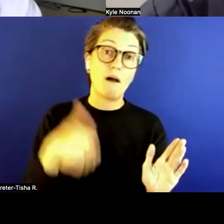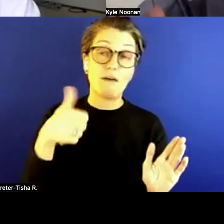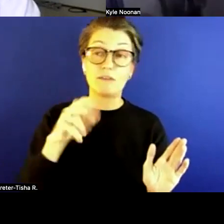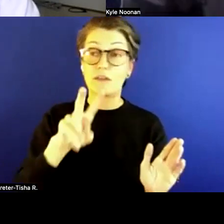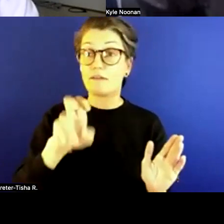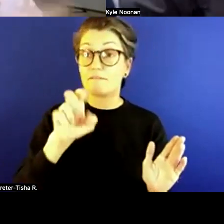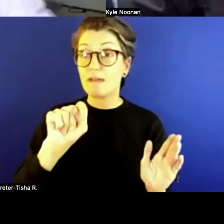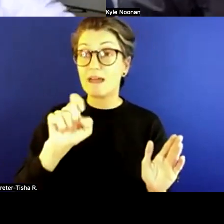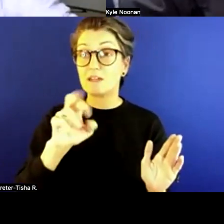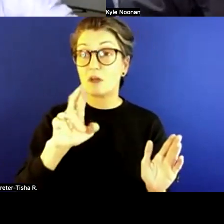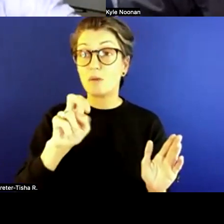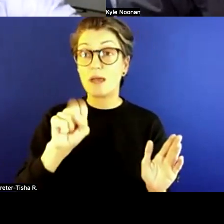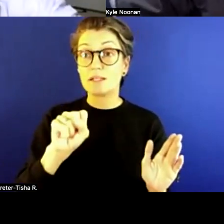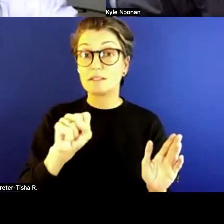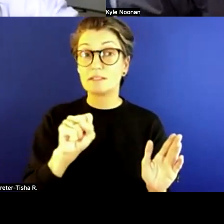our fellow